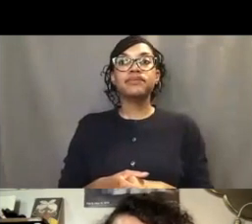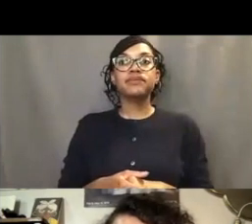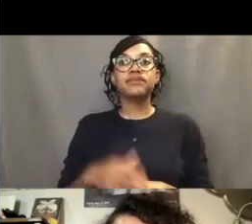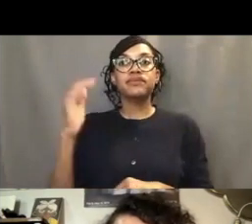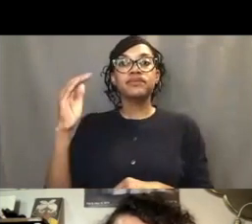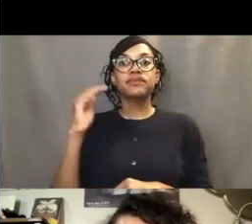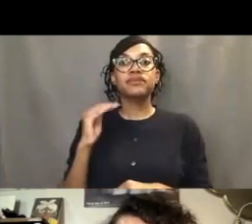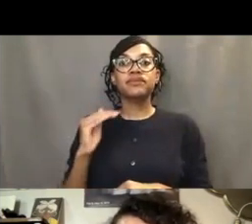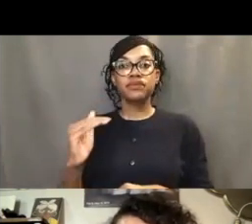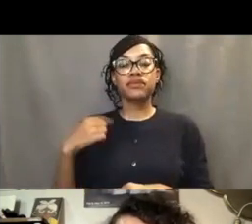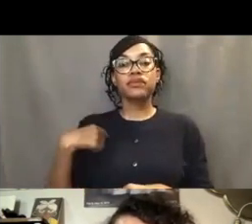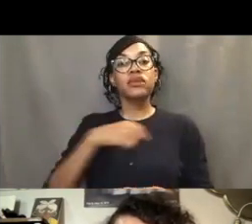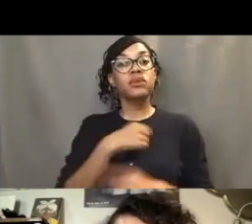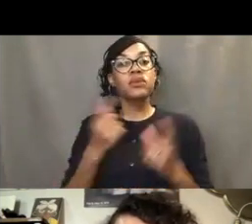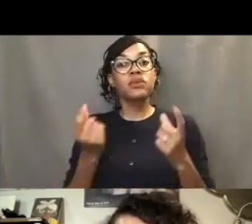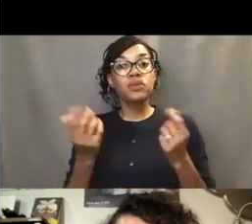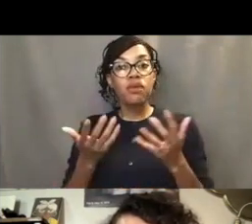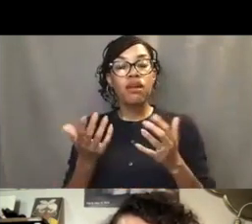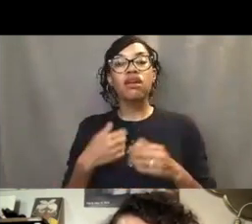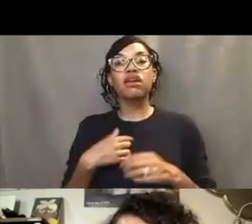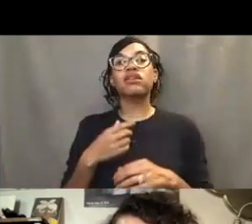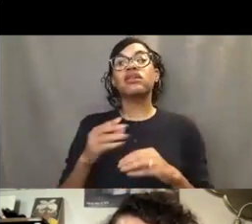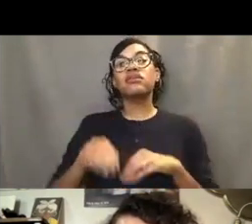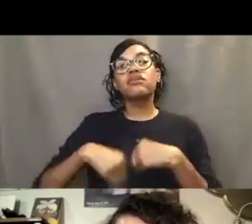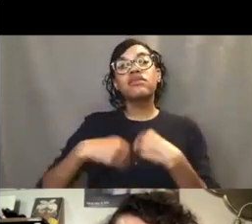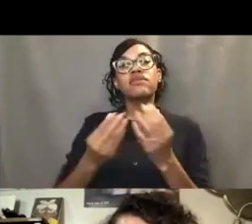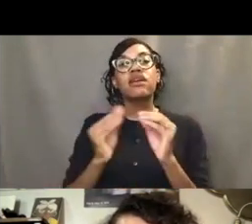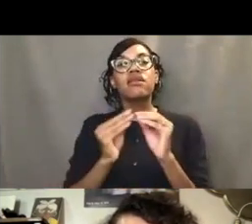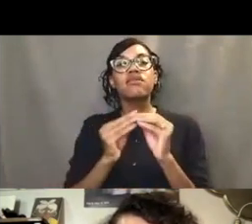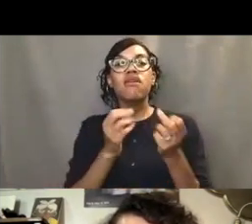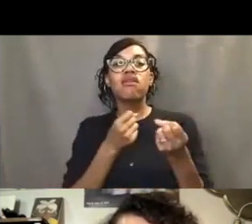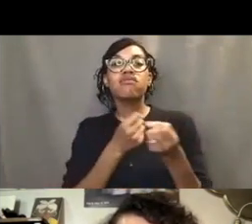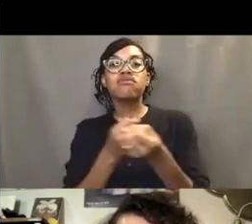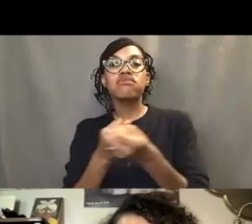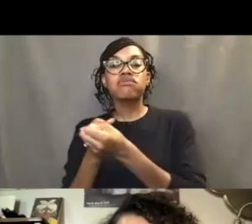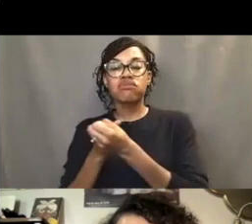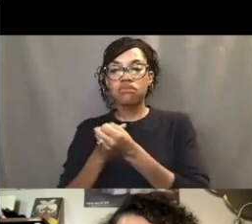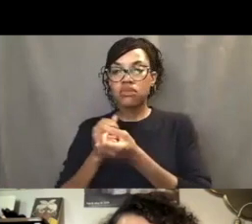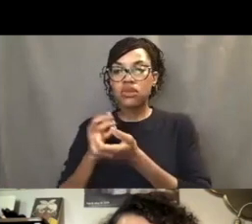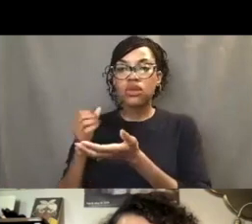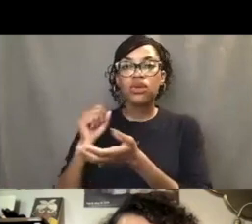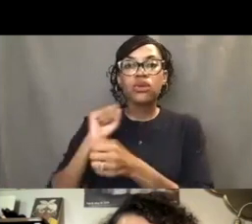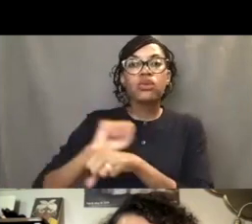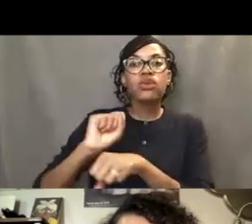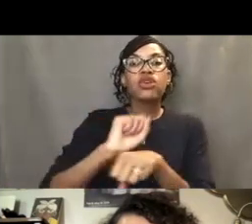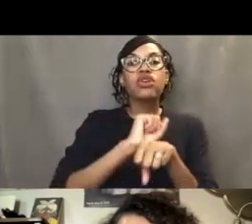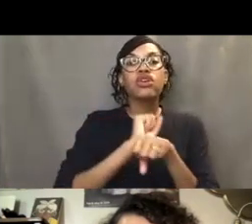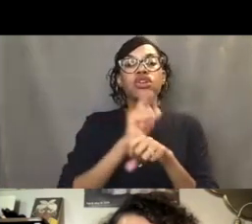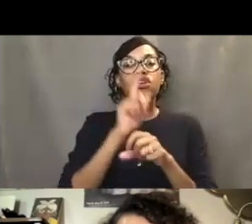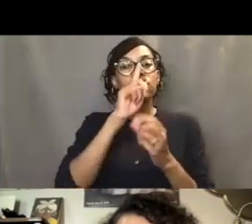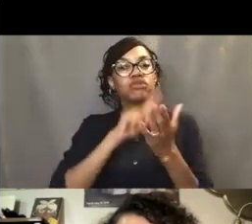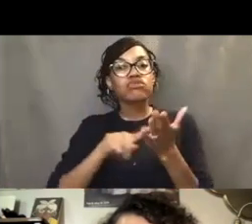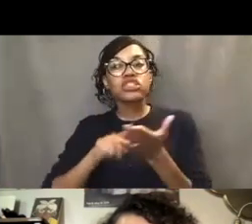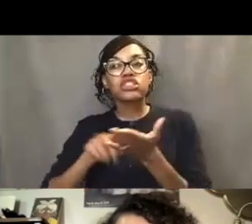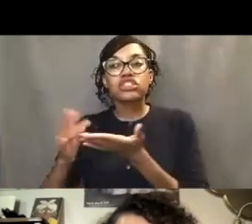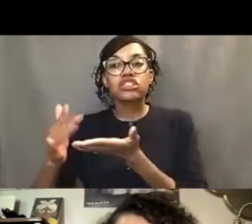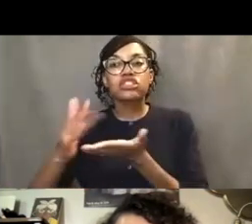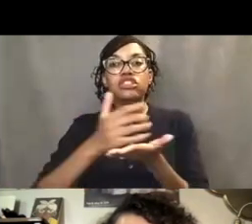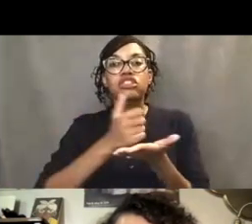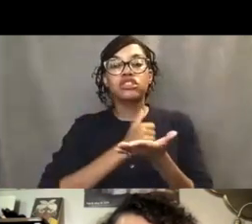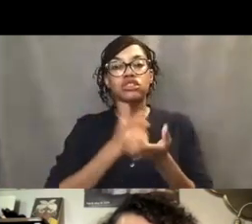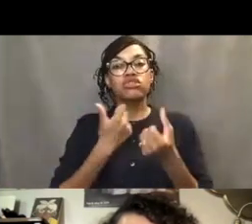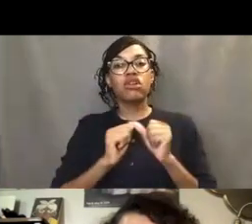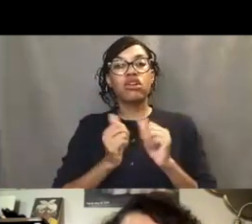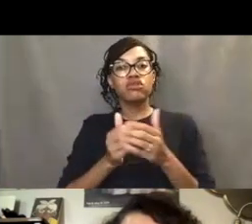surveys to get the city involved. At the height of the 2015 efforts, no takeover signs were on lawns all over the city,